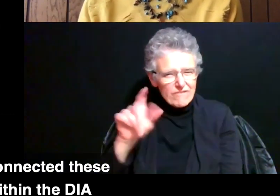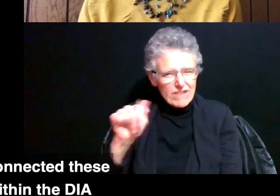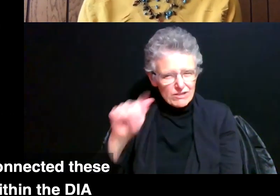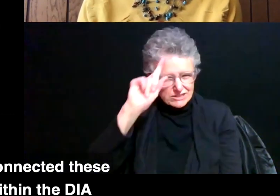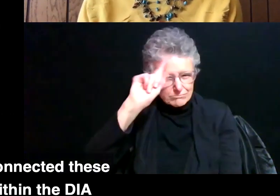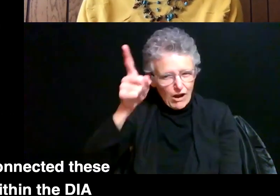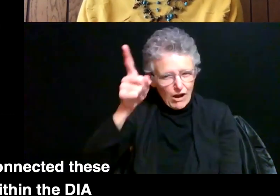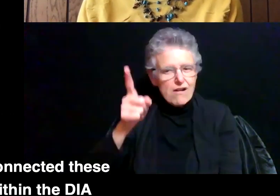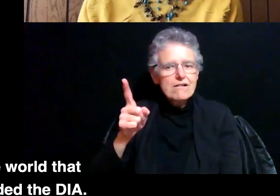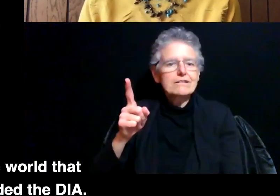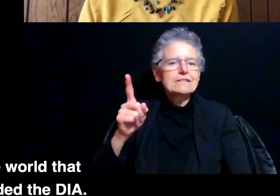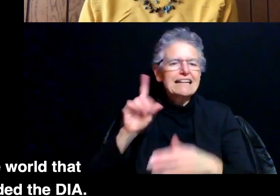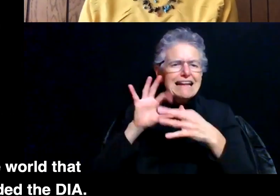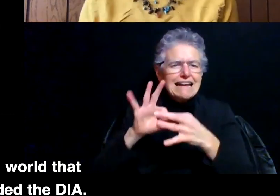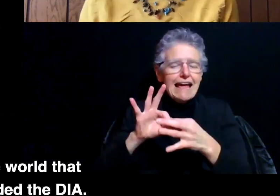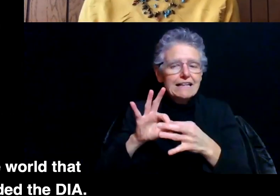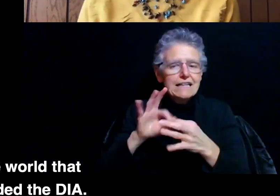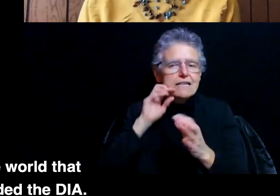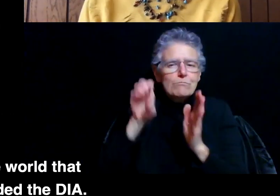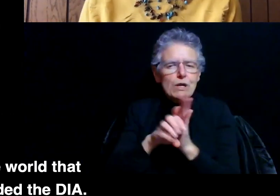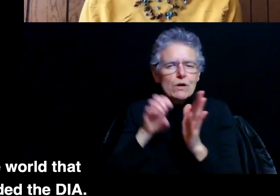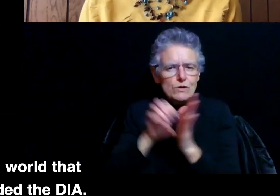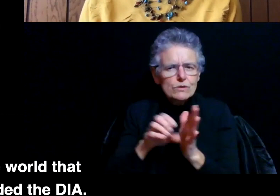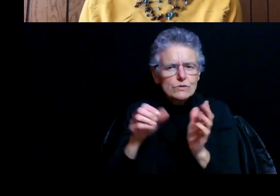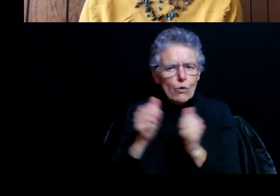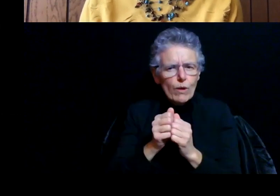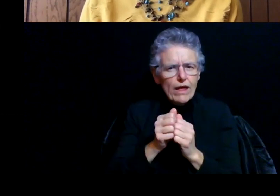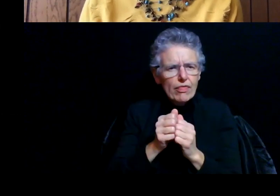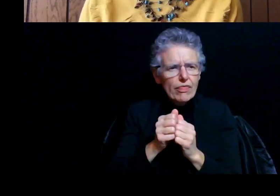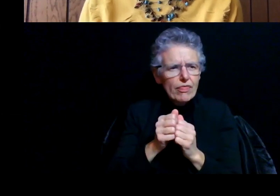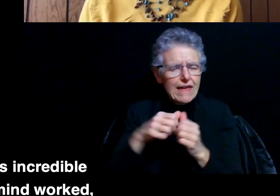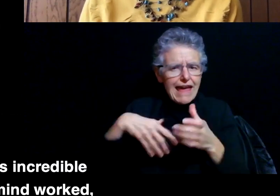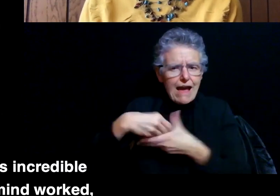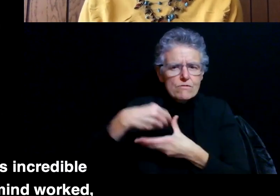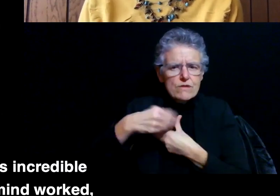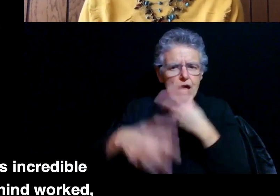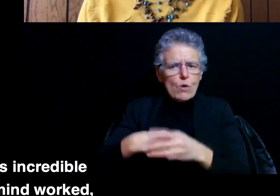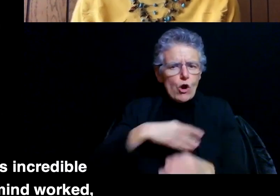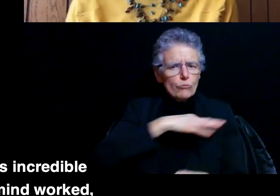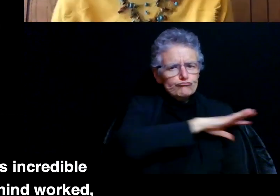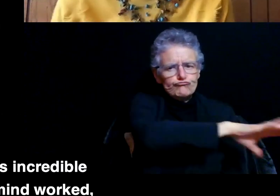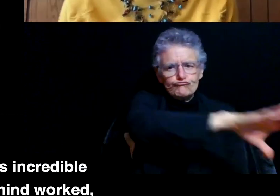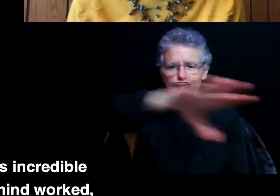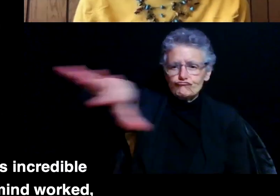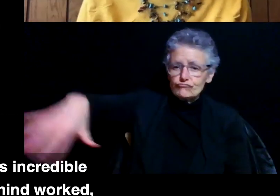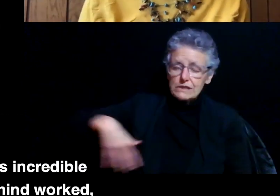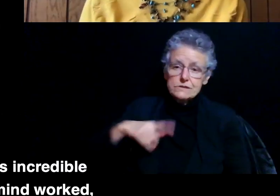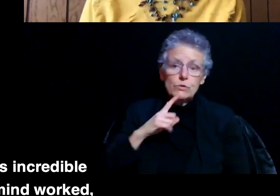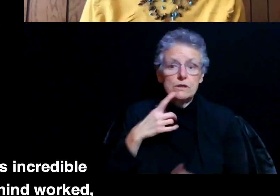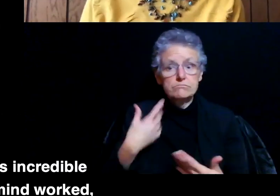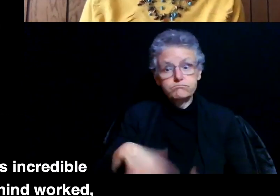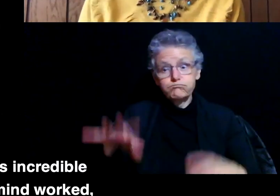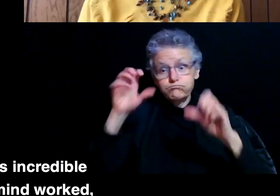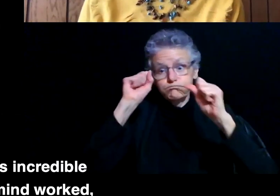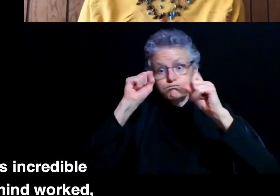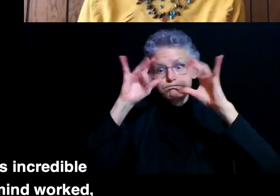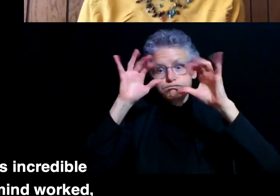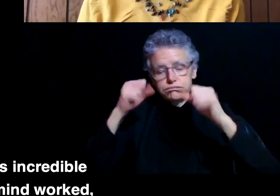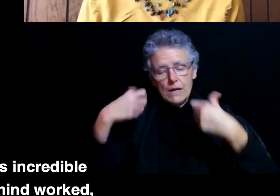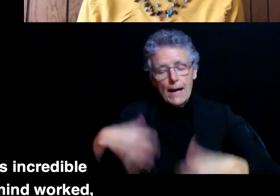murals within the DIA with the world that surrounded the DIA. It really is incredible